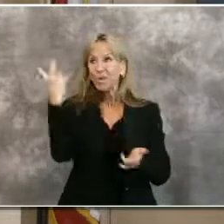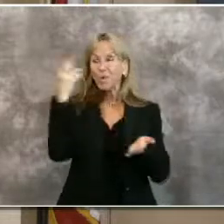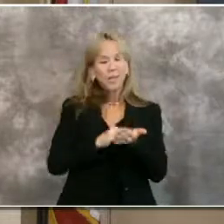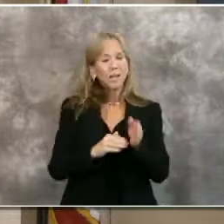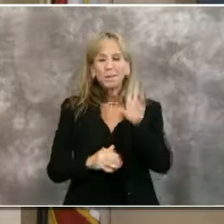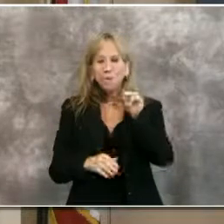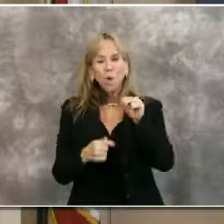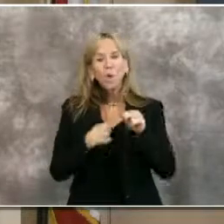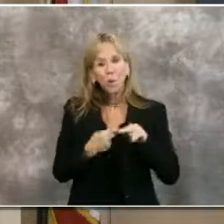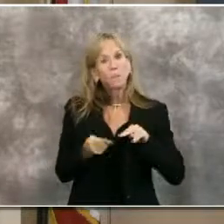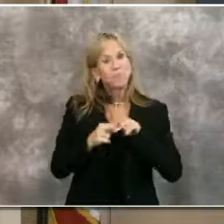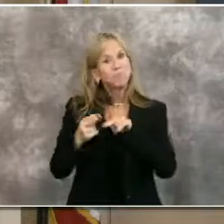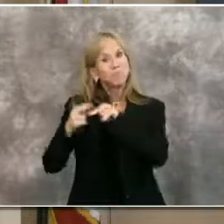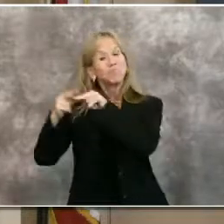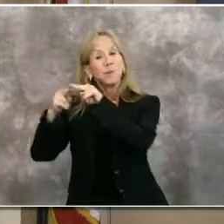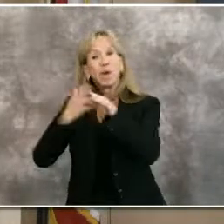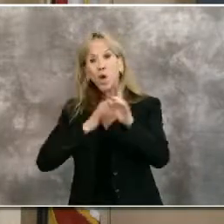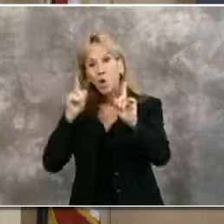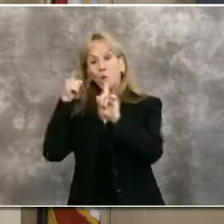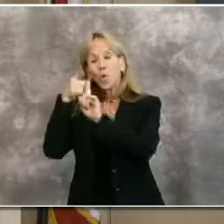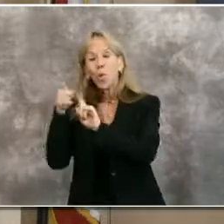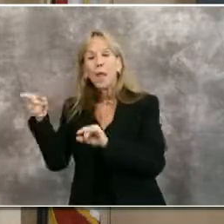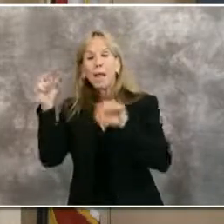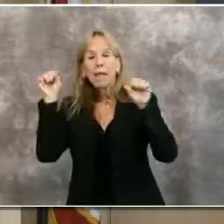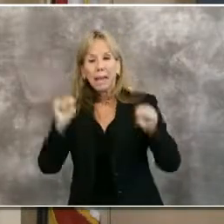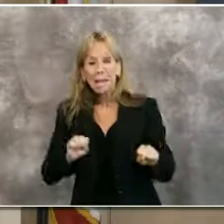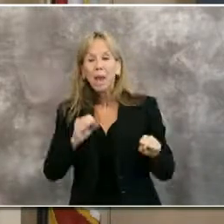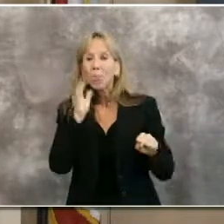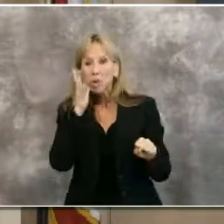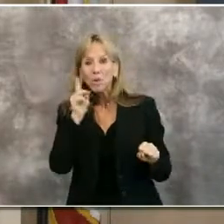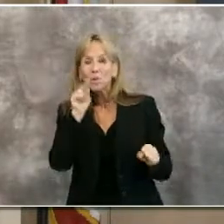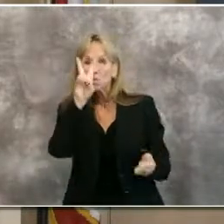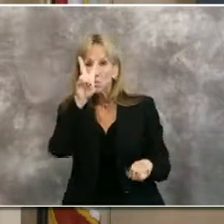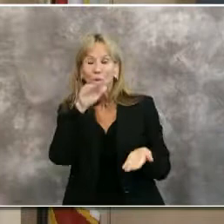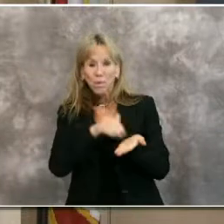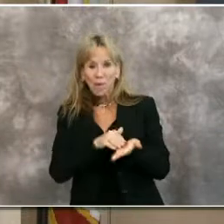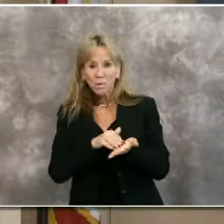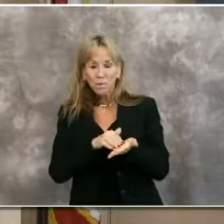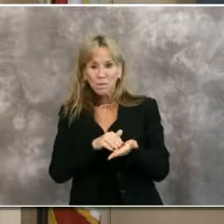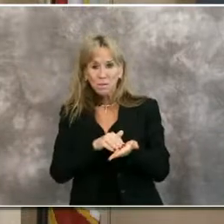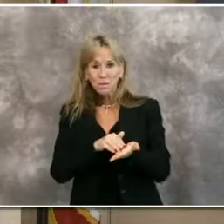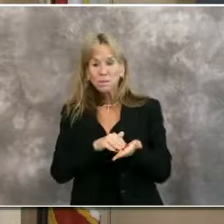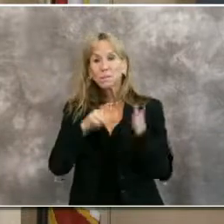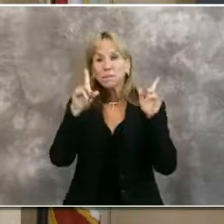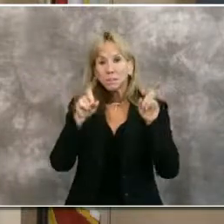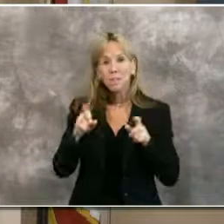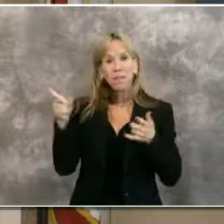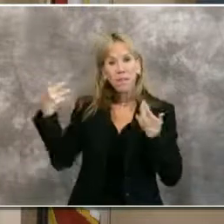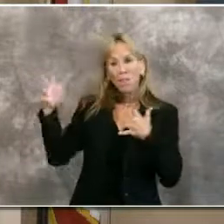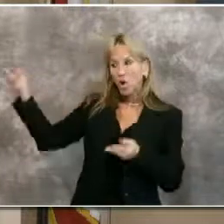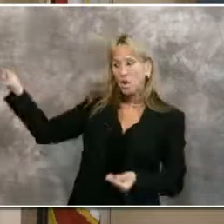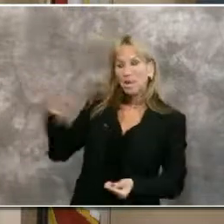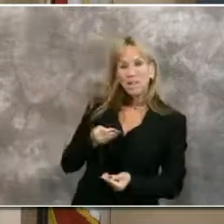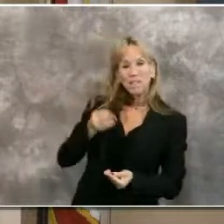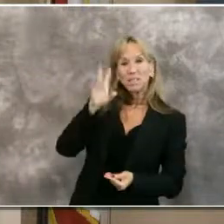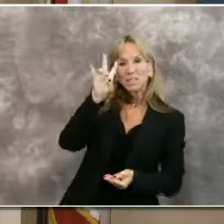immediate. They have the supplies that we have about, they gave us about 7,500 samples, 10,000 also have been ordered